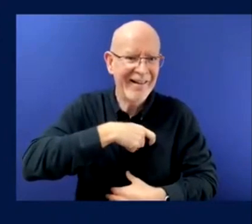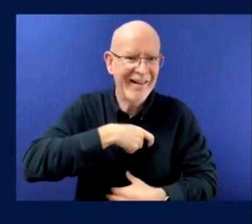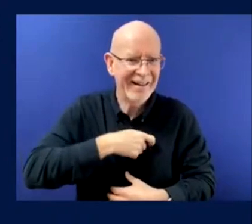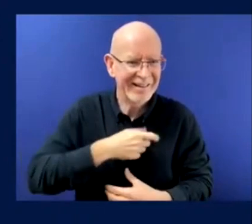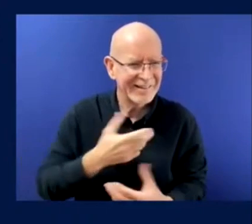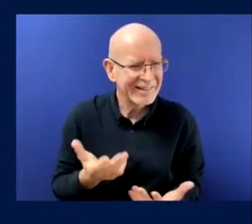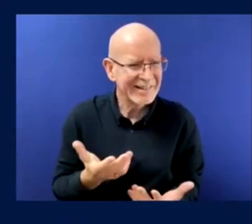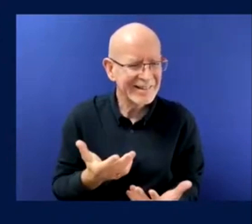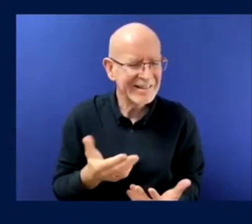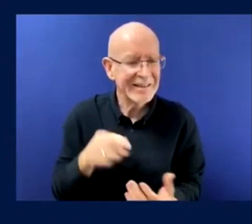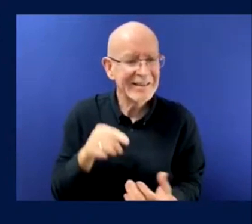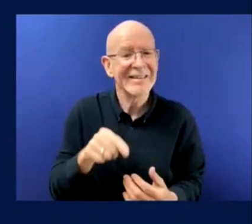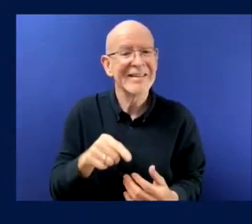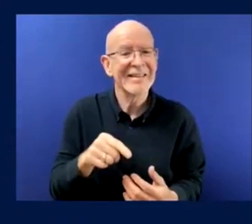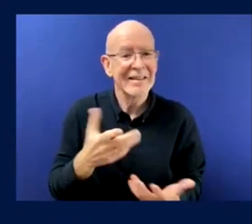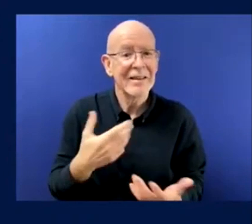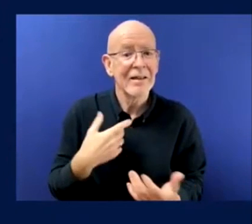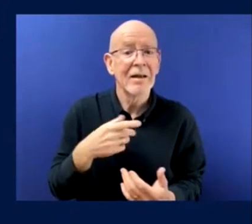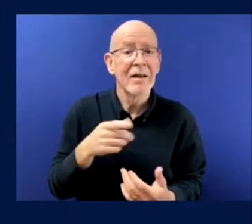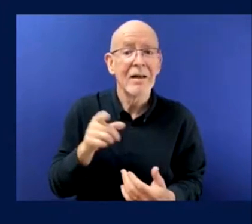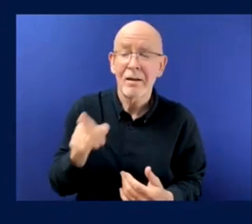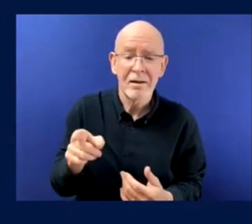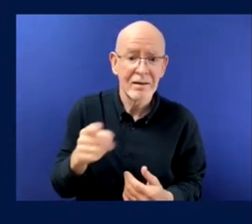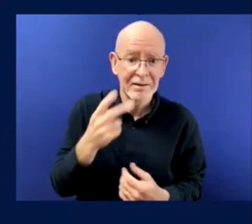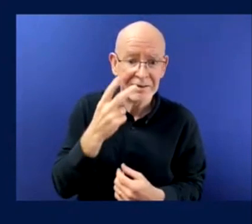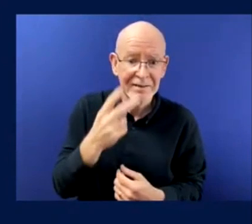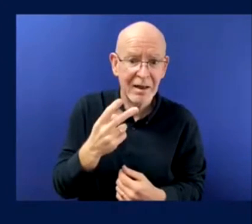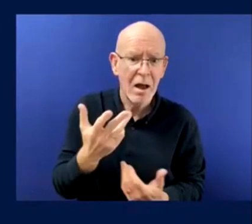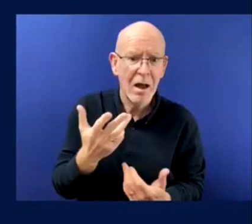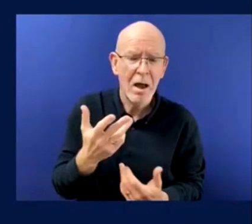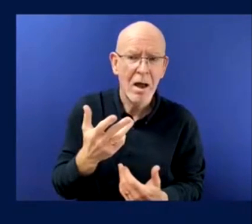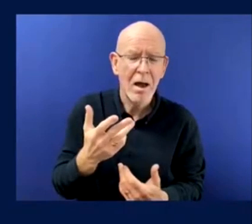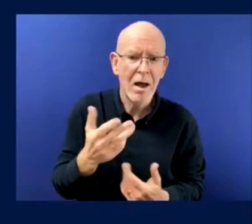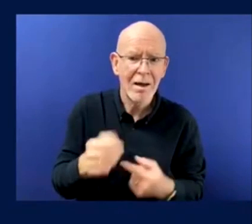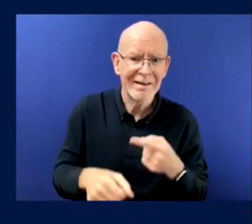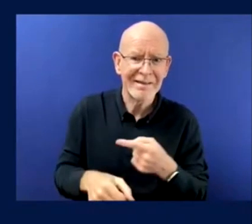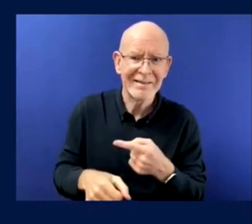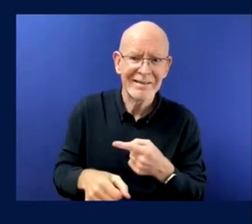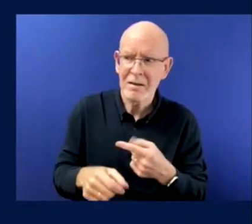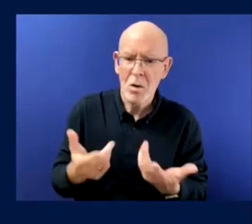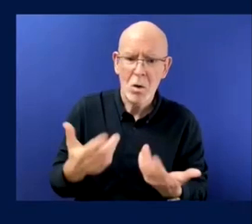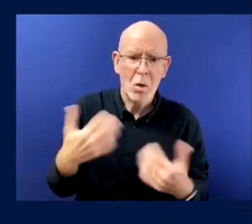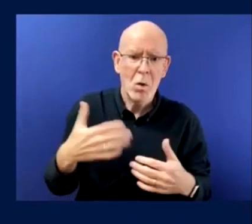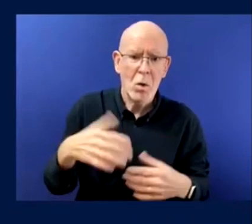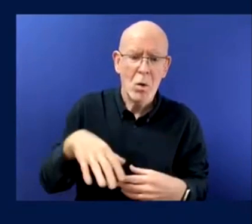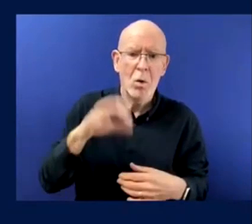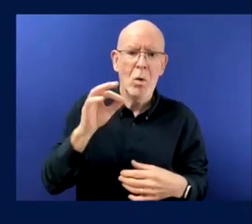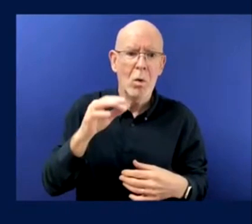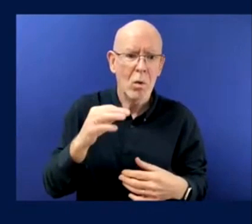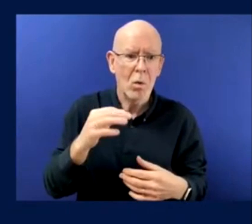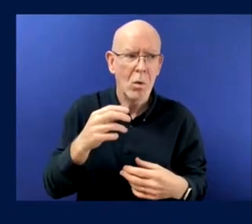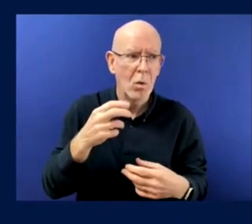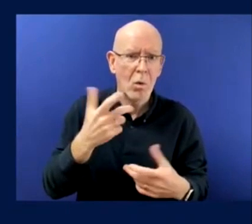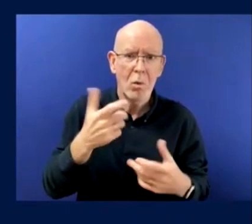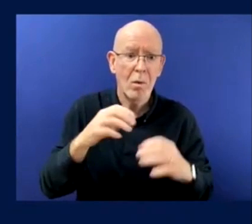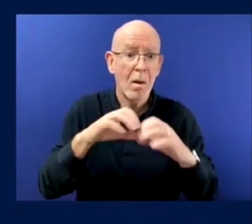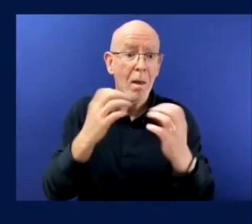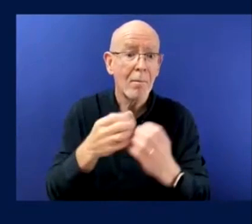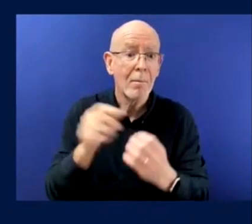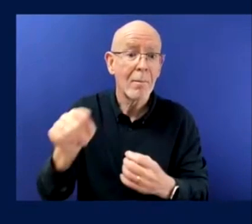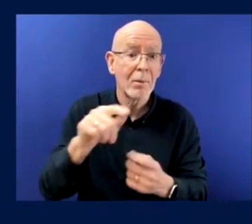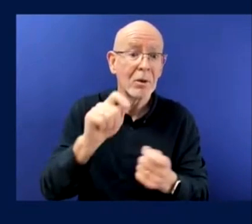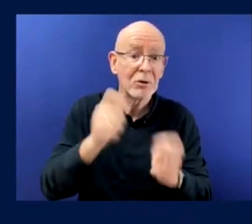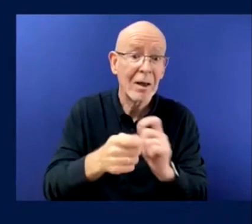certain time but then opening later with no warning, which caused him a lot of anxiety. and stress. And this is something